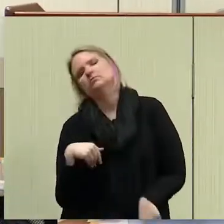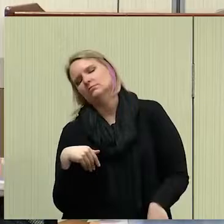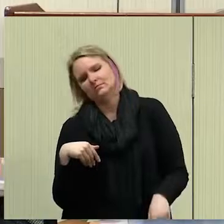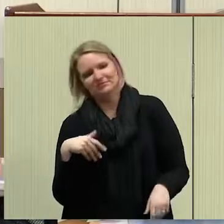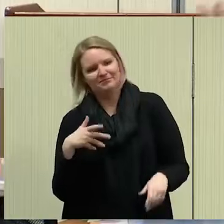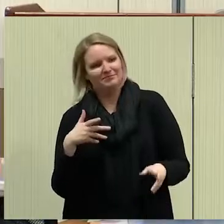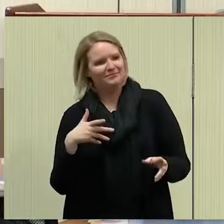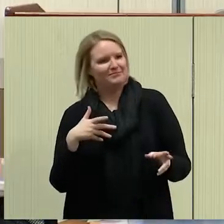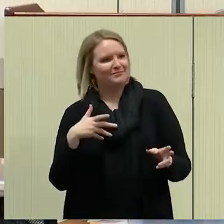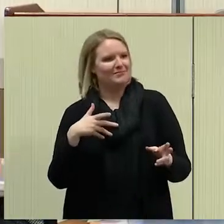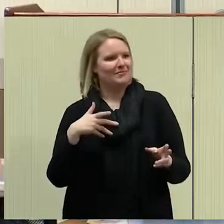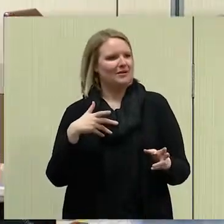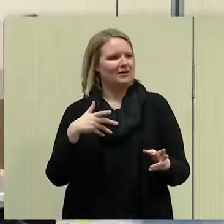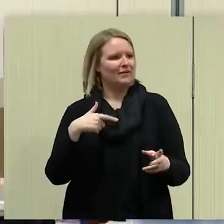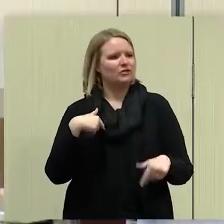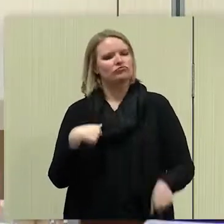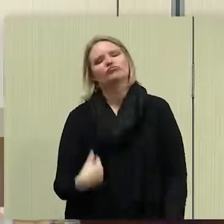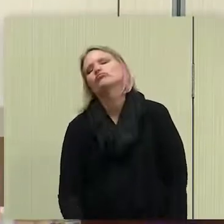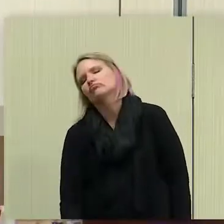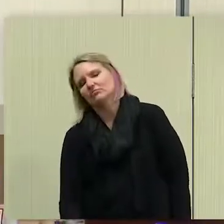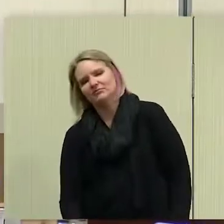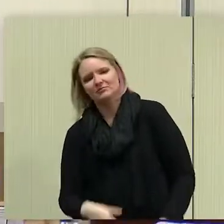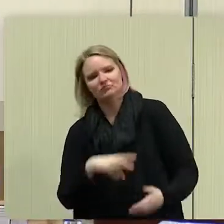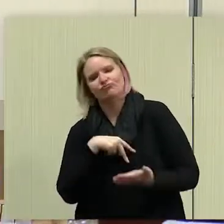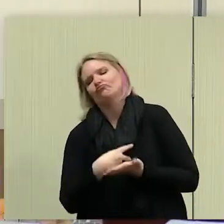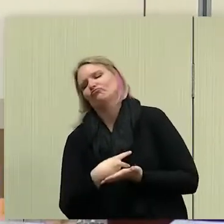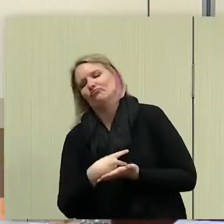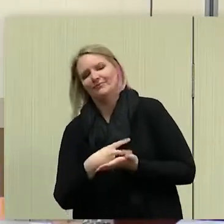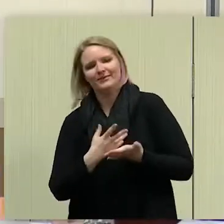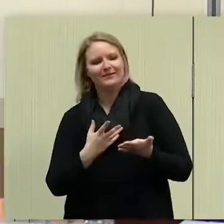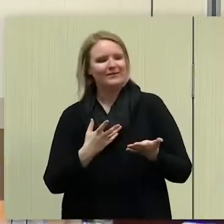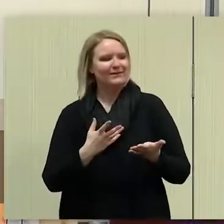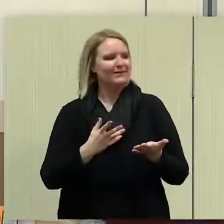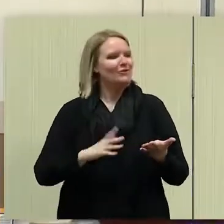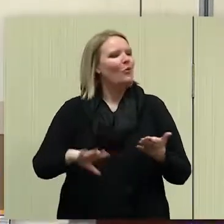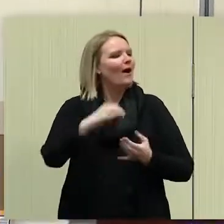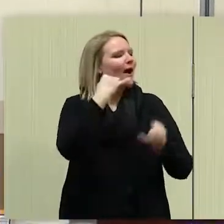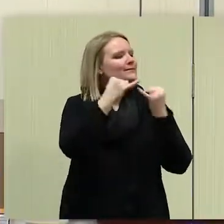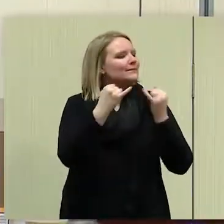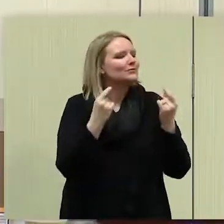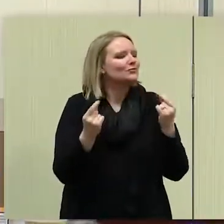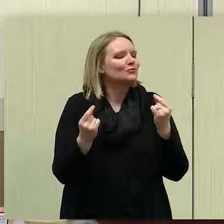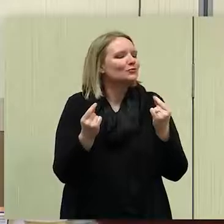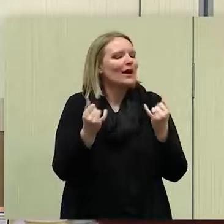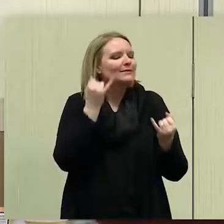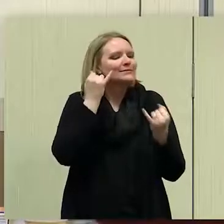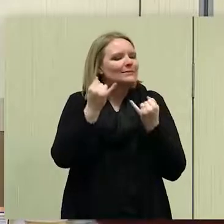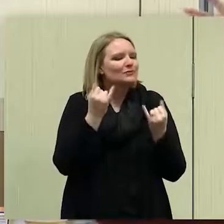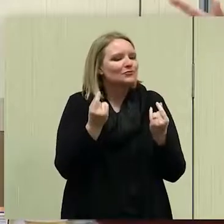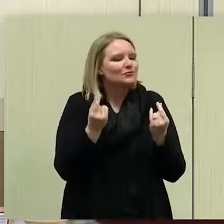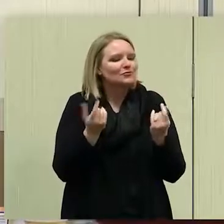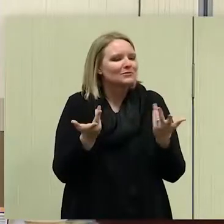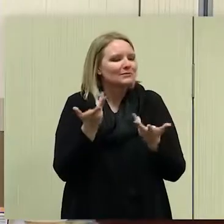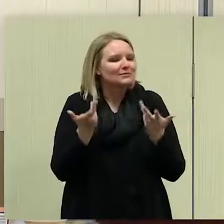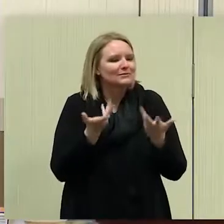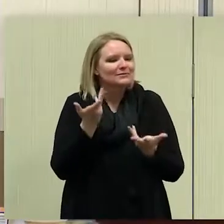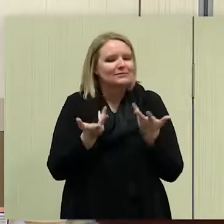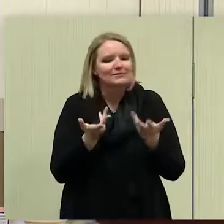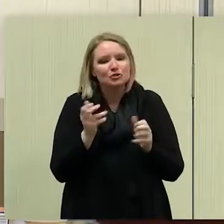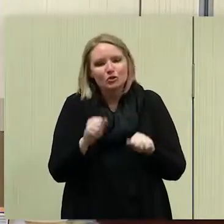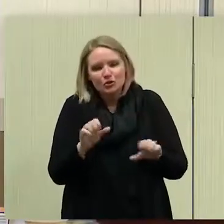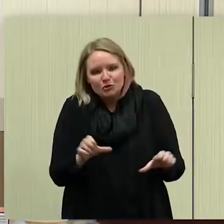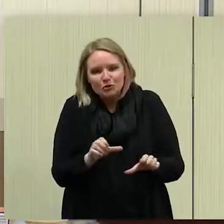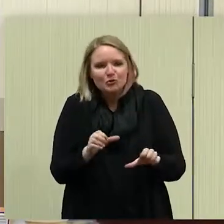The kind of child who acts like a wet noodle, drops down. Okay, so what are some ideas you came up with of things you could have done, would do?